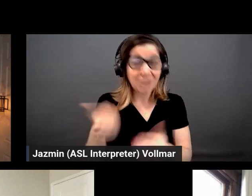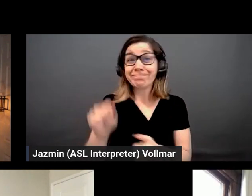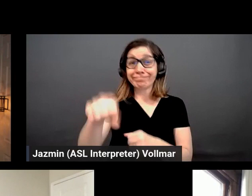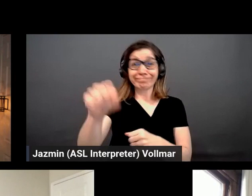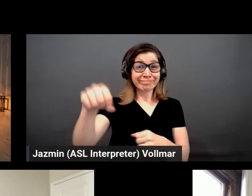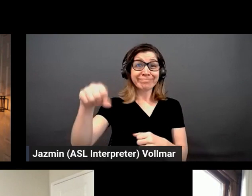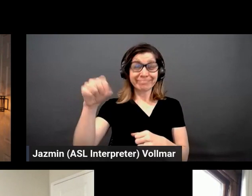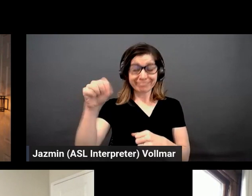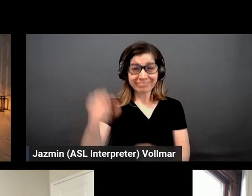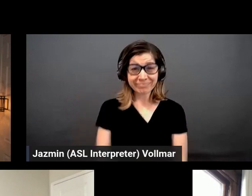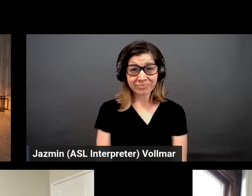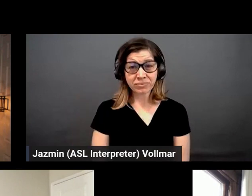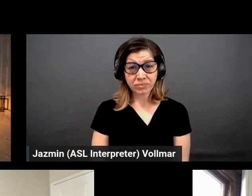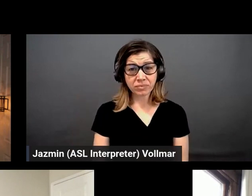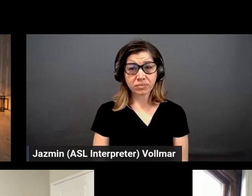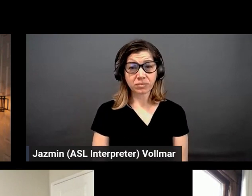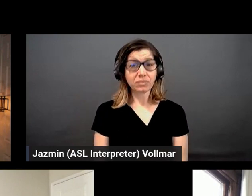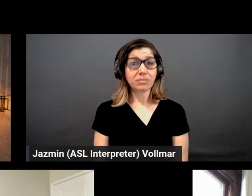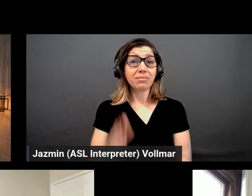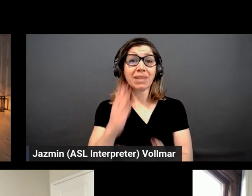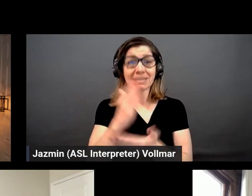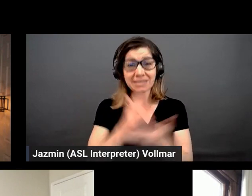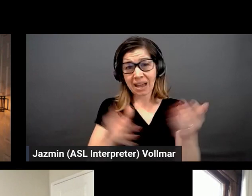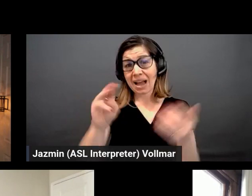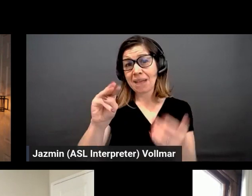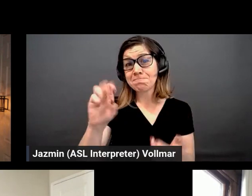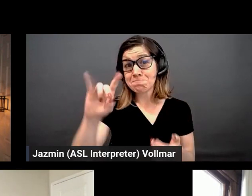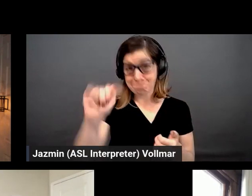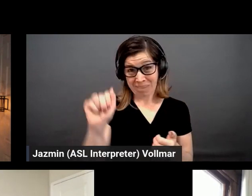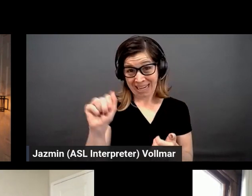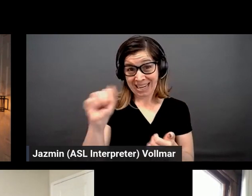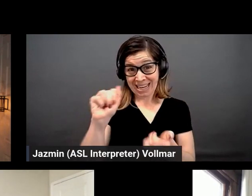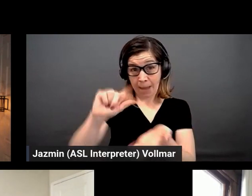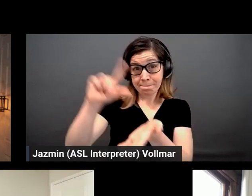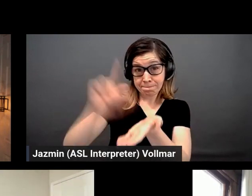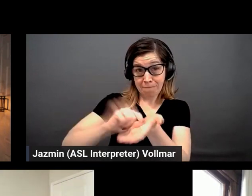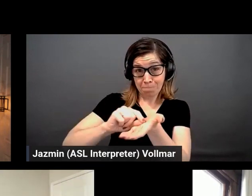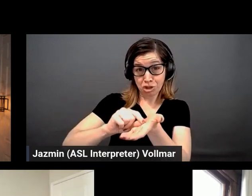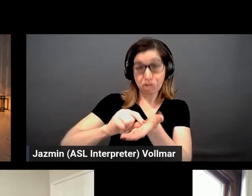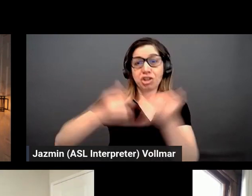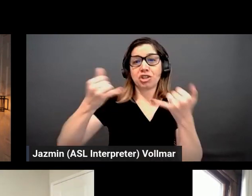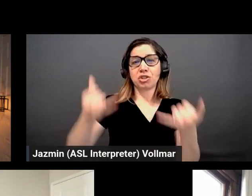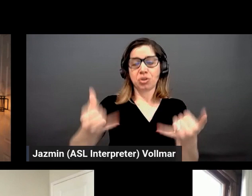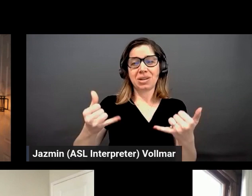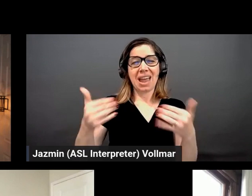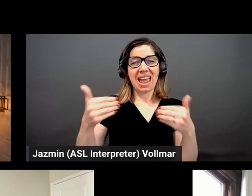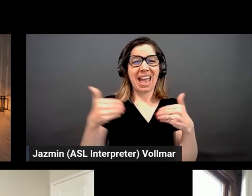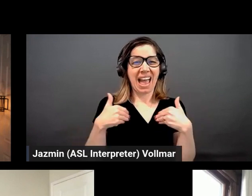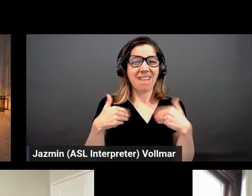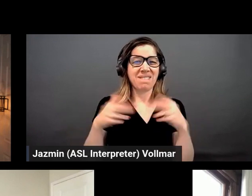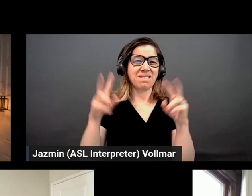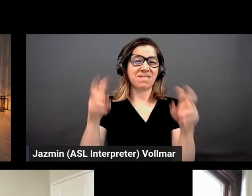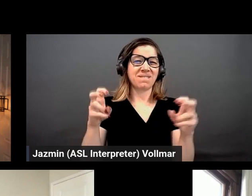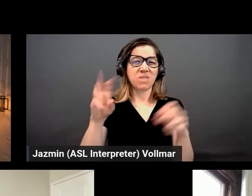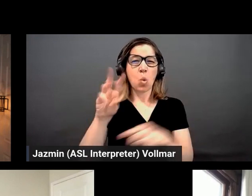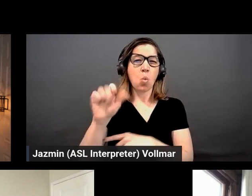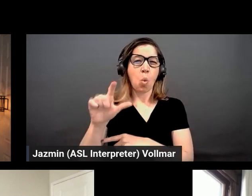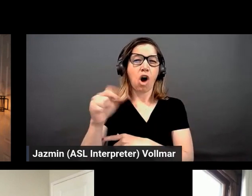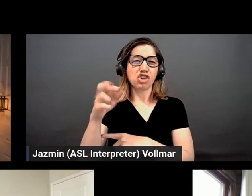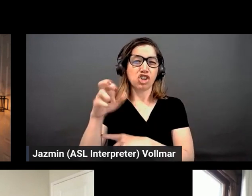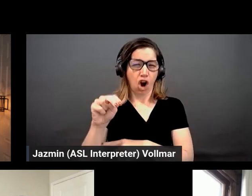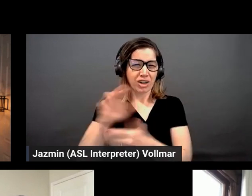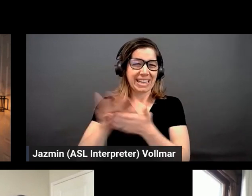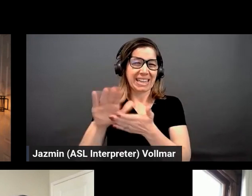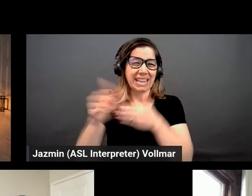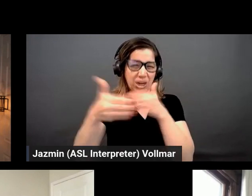Yeah. I mean, some media publishers today have walled garden clean rooms. So what that means is it actually